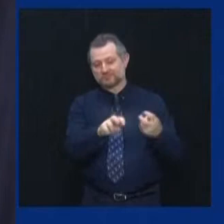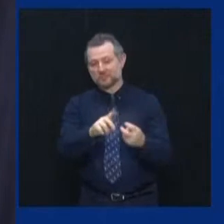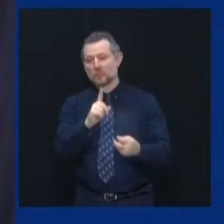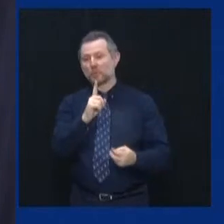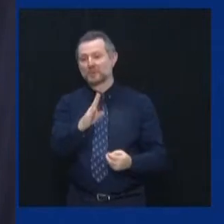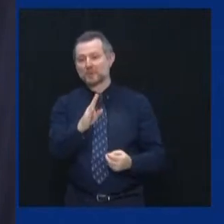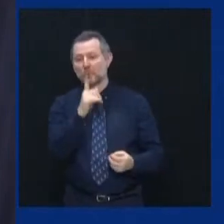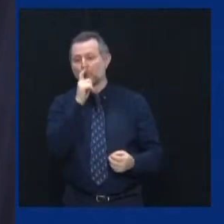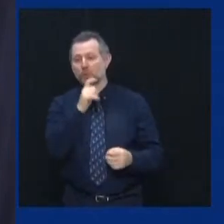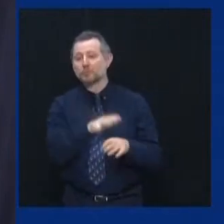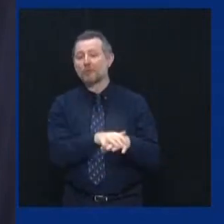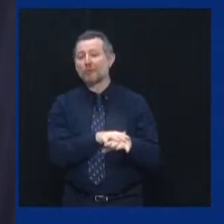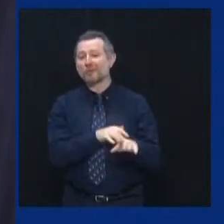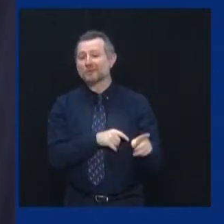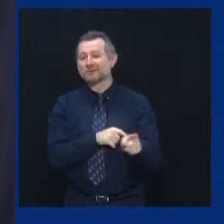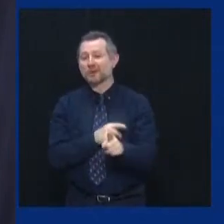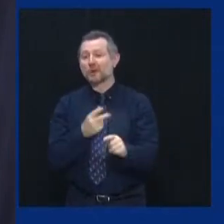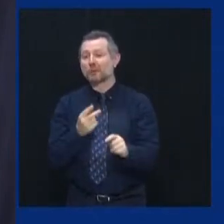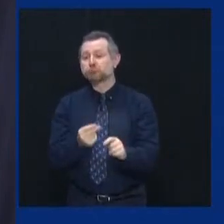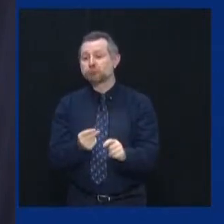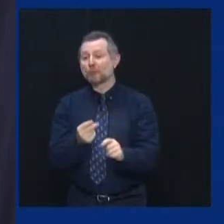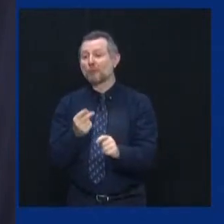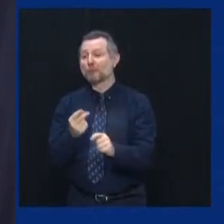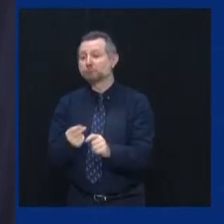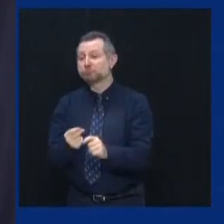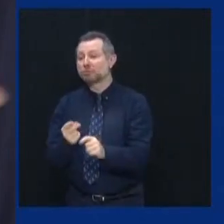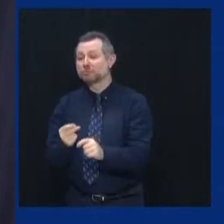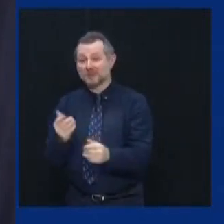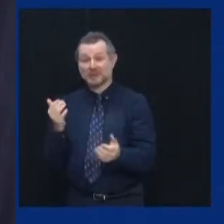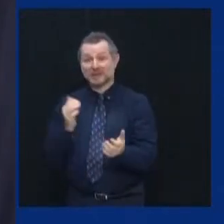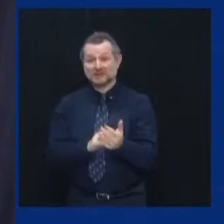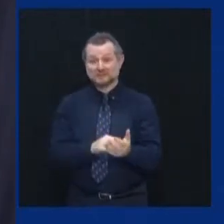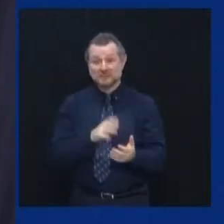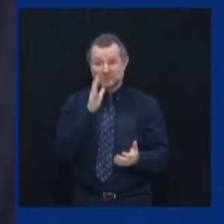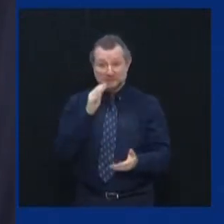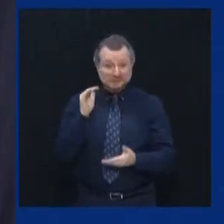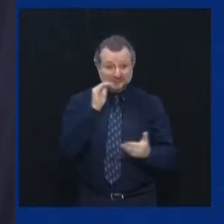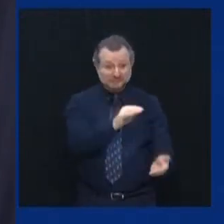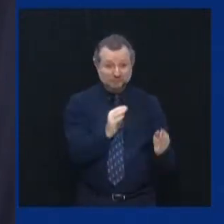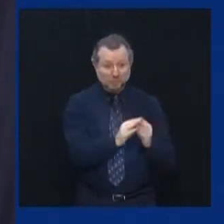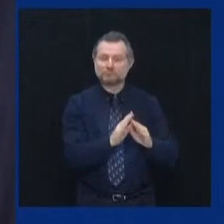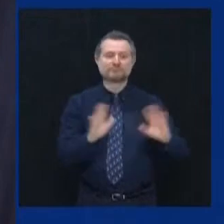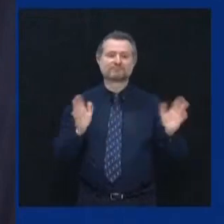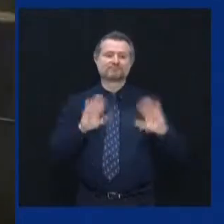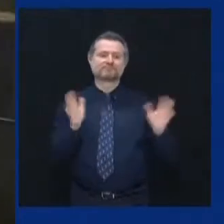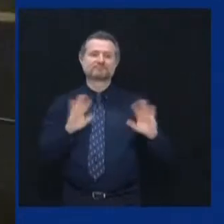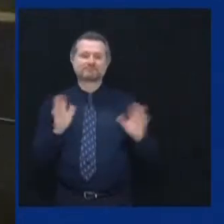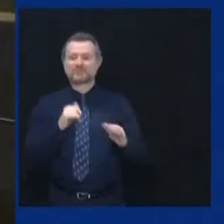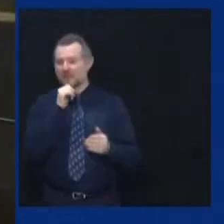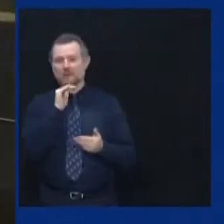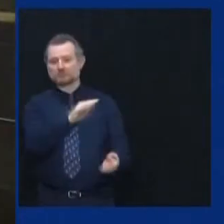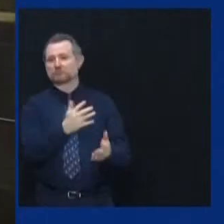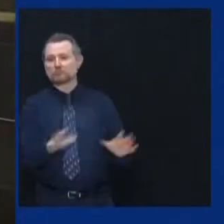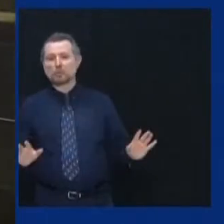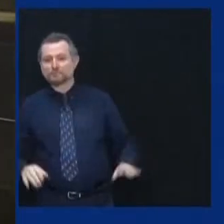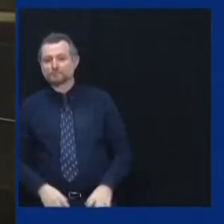slow performers just are not going to get additional allocations.